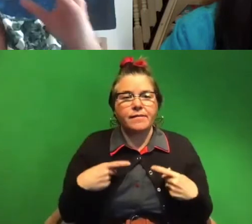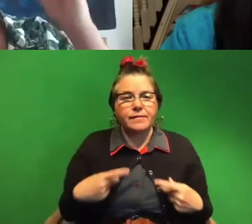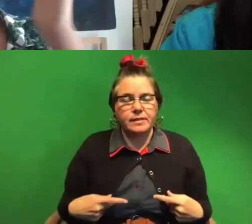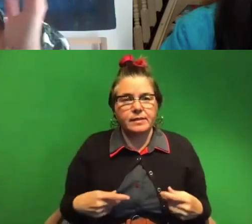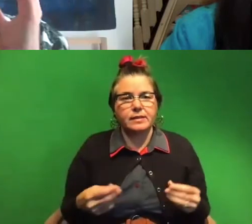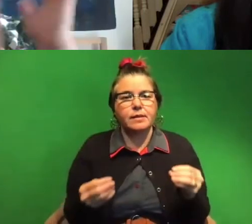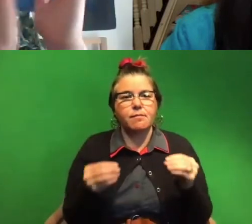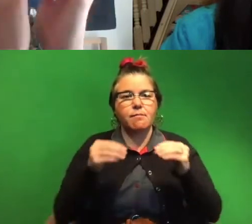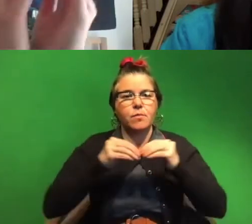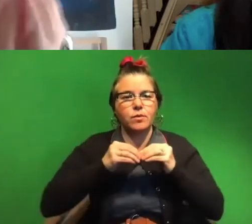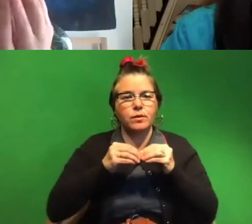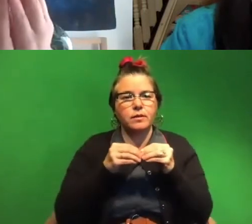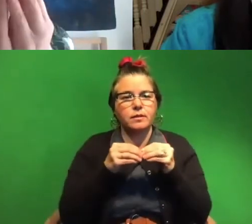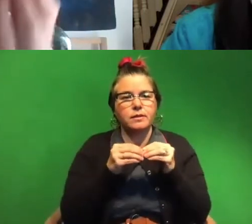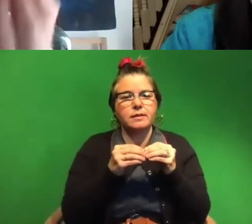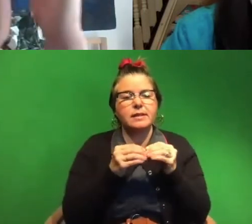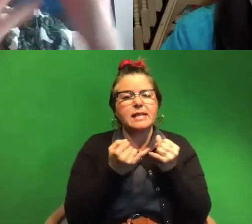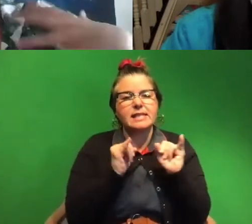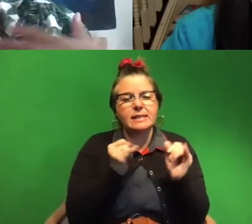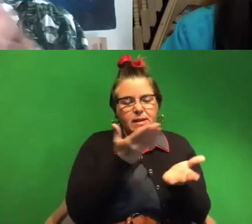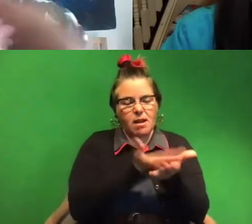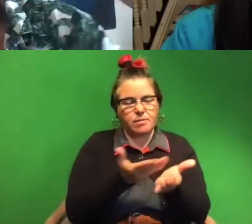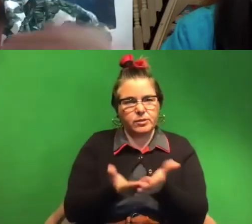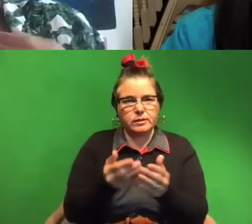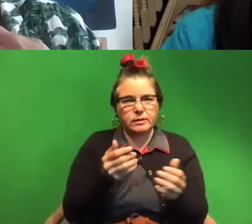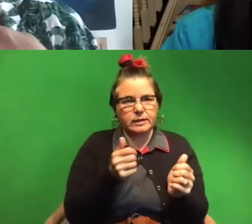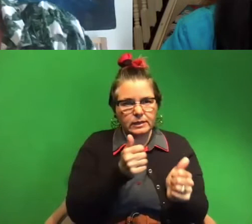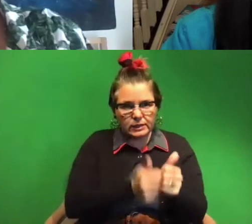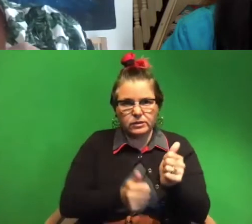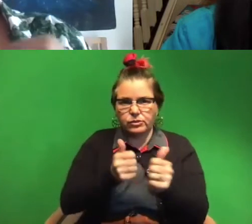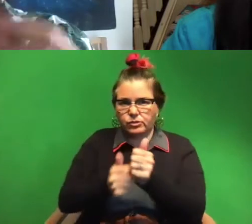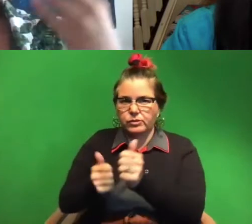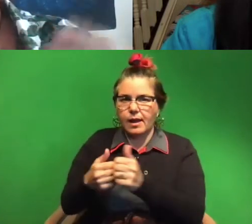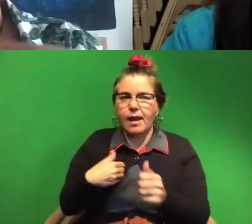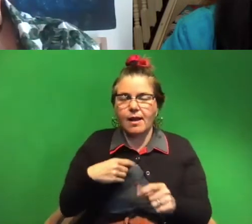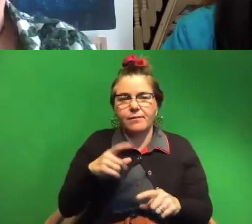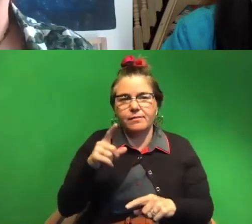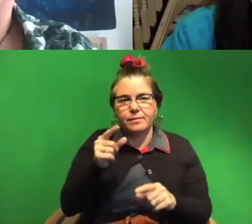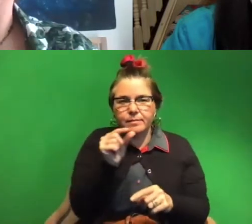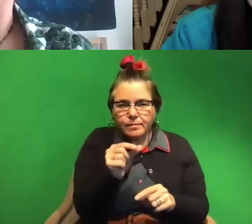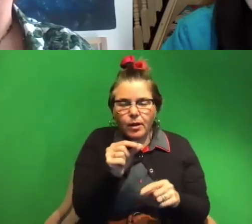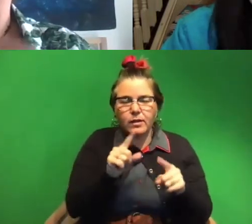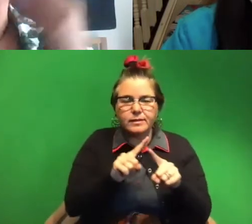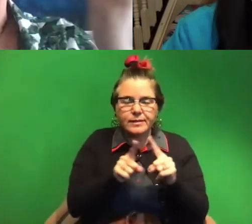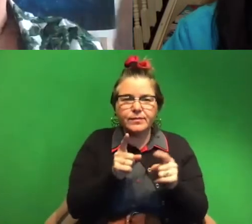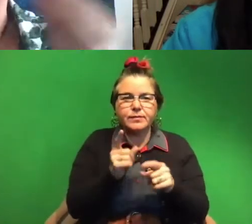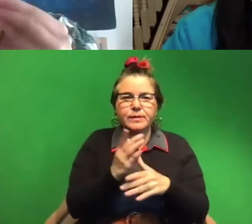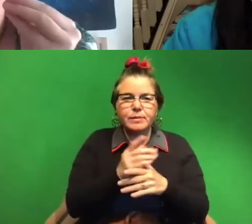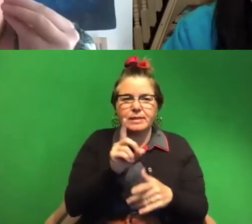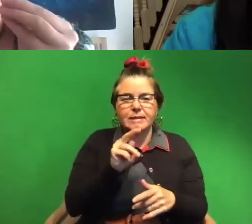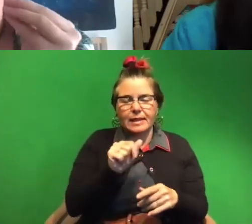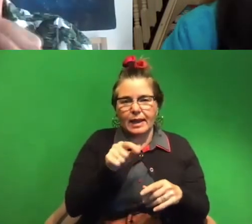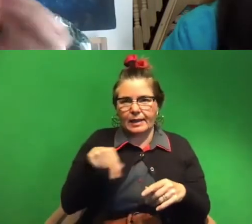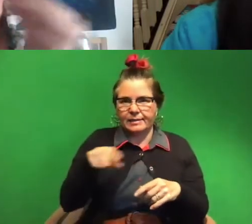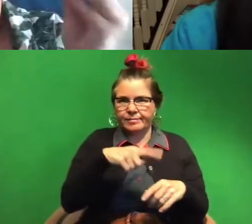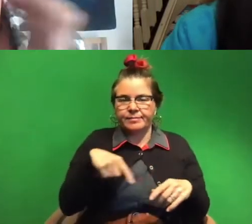more independent objects. Each of us have a very small difference between our DNA, but that's